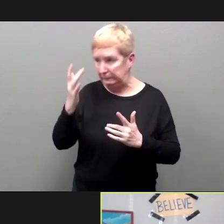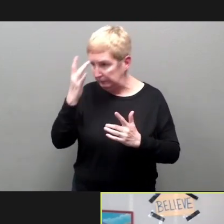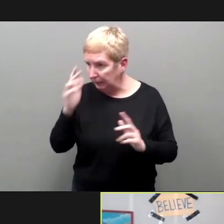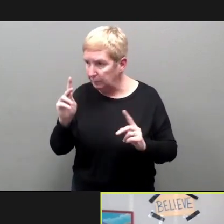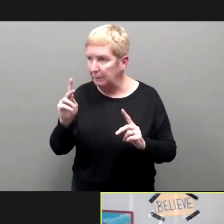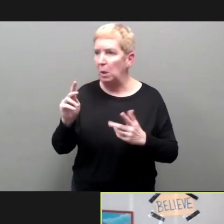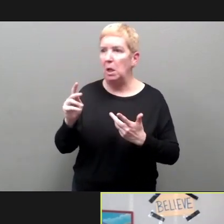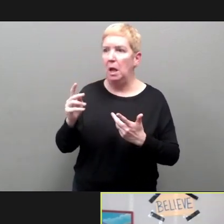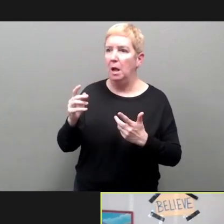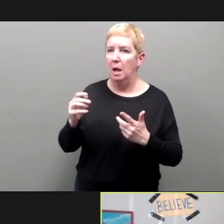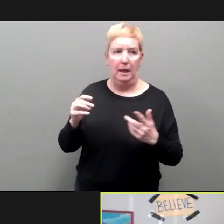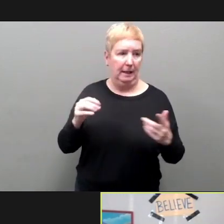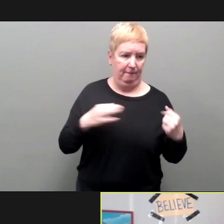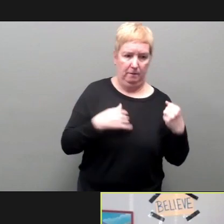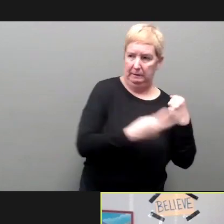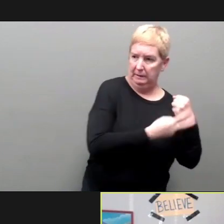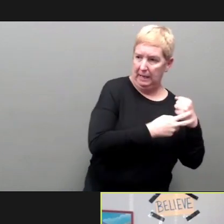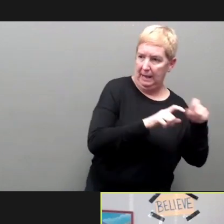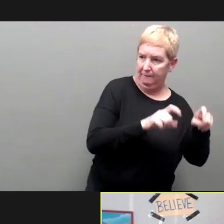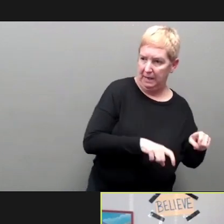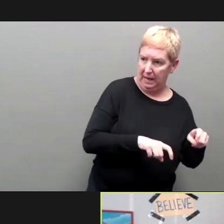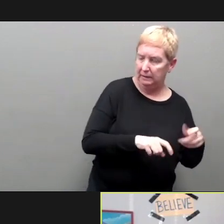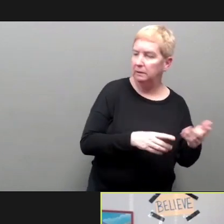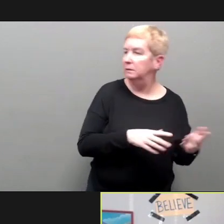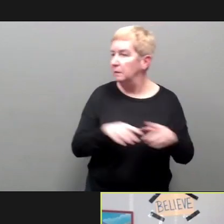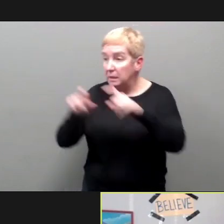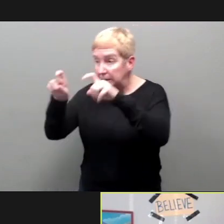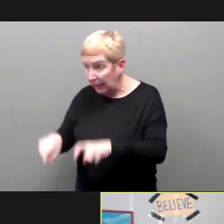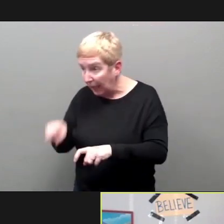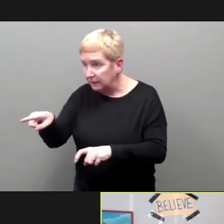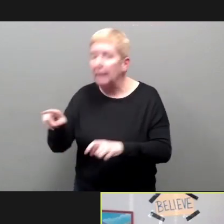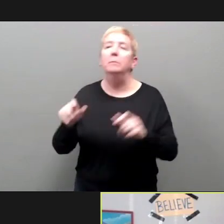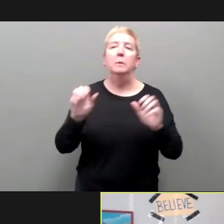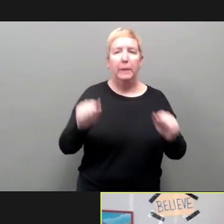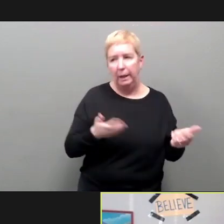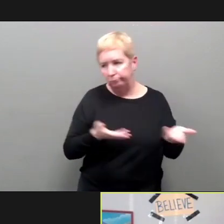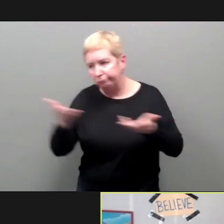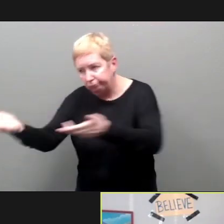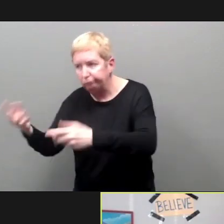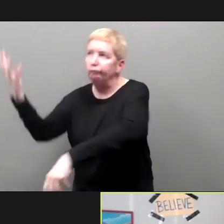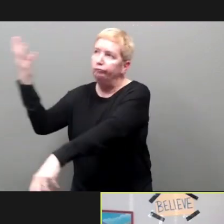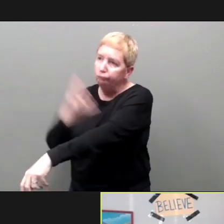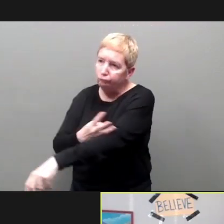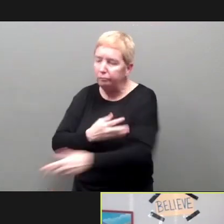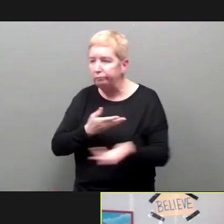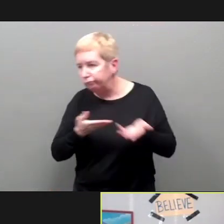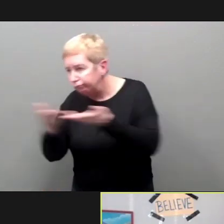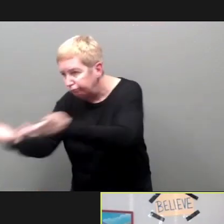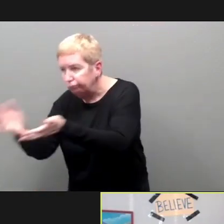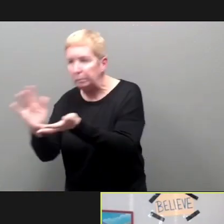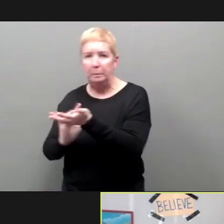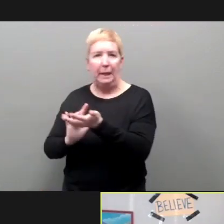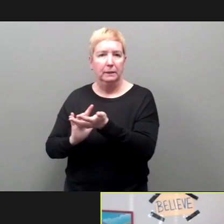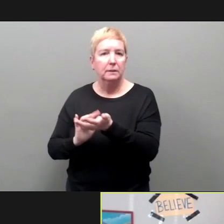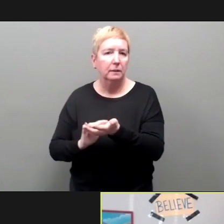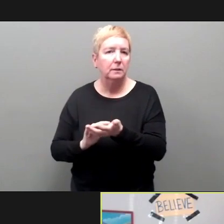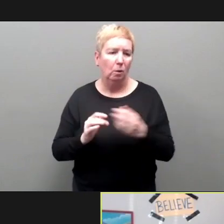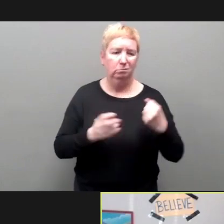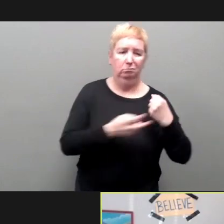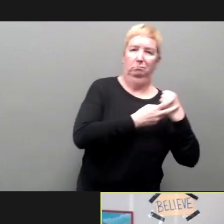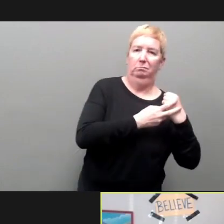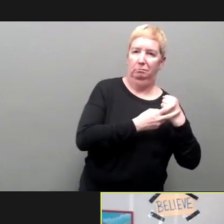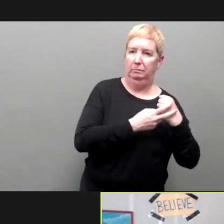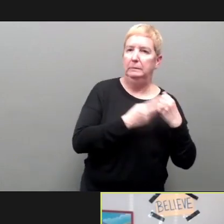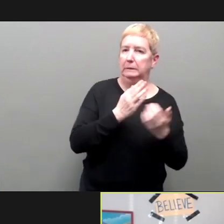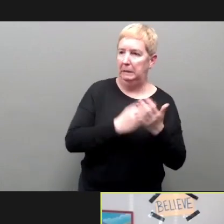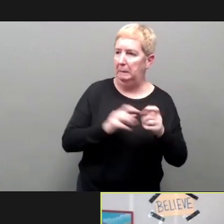that's one of the things we're thinking about right now, is how do we make sure people who could get benefit from getting a COVID